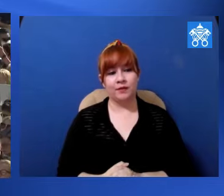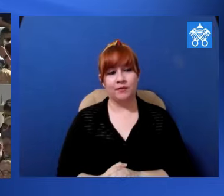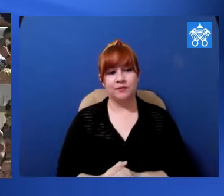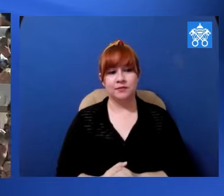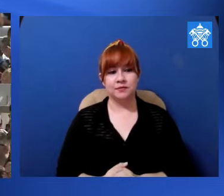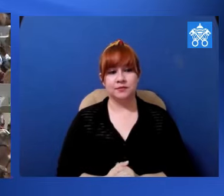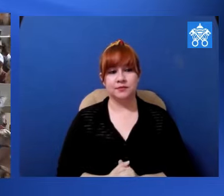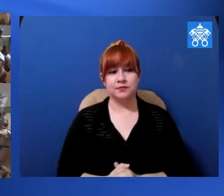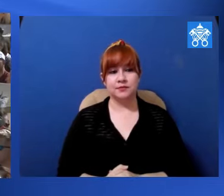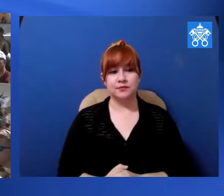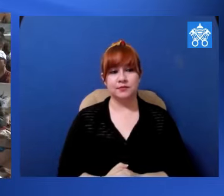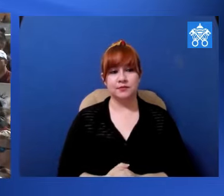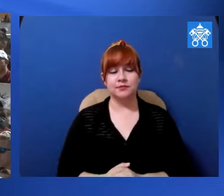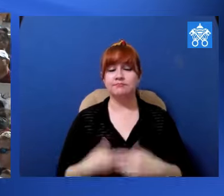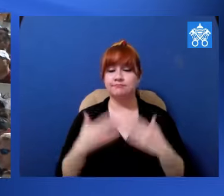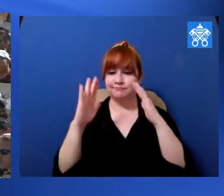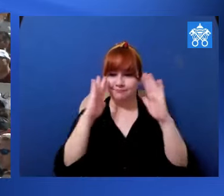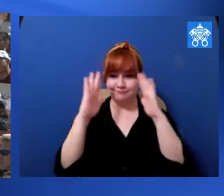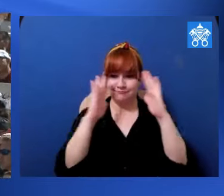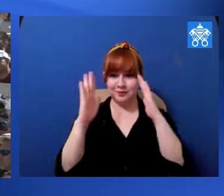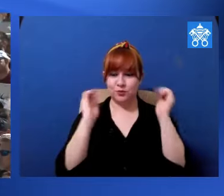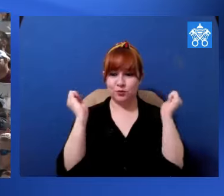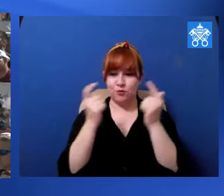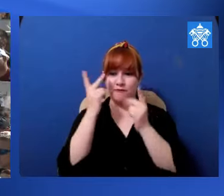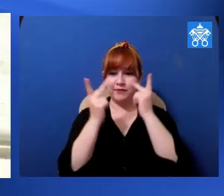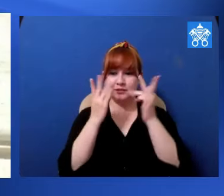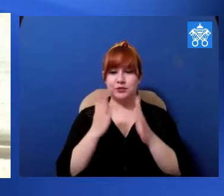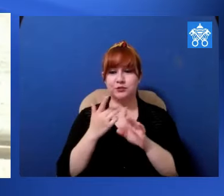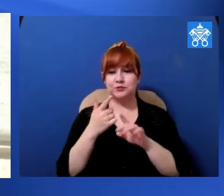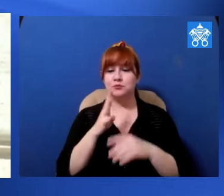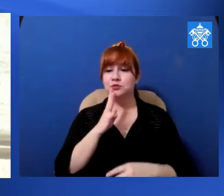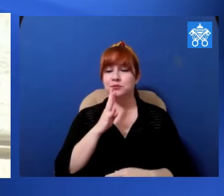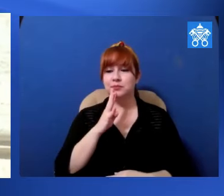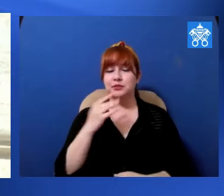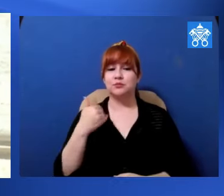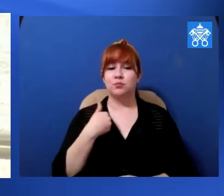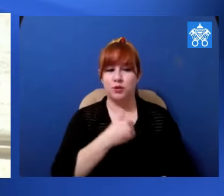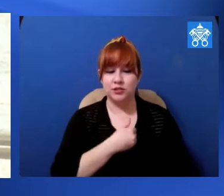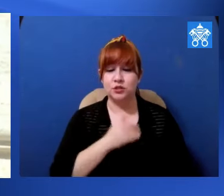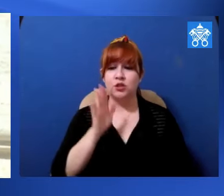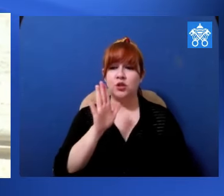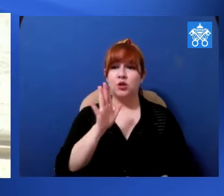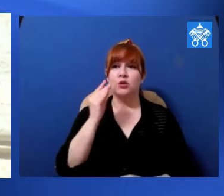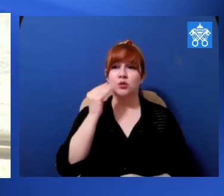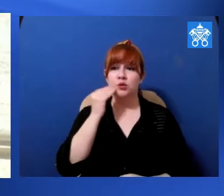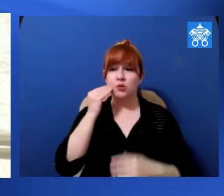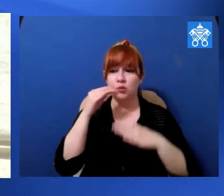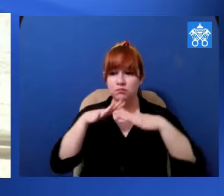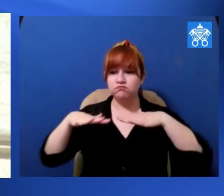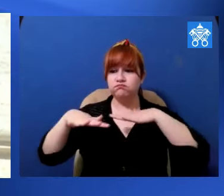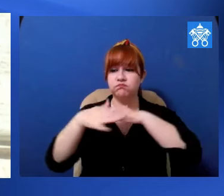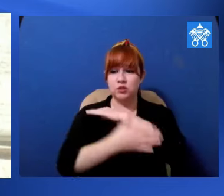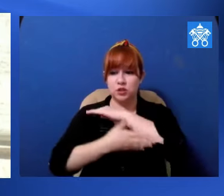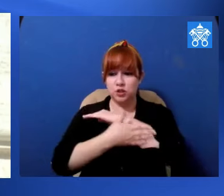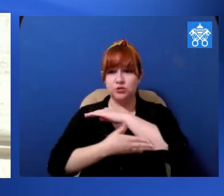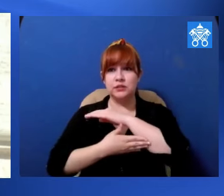Oto słowa Ojca Świętego. Serdecznie pozdrawiam. I cordially greet the Polish pilgrims. Your homeland,